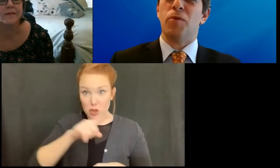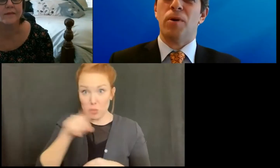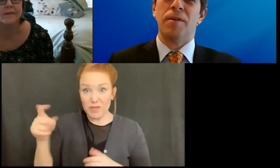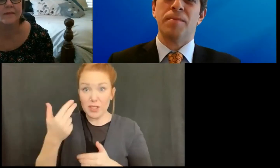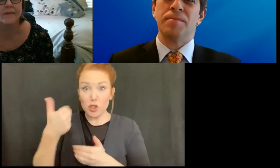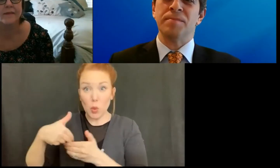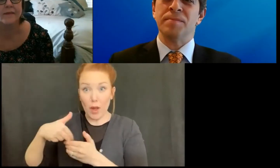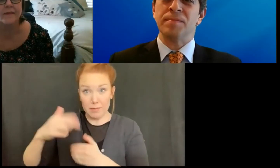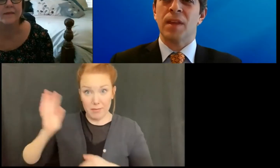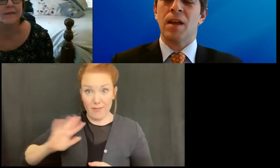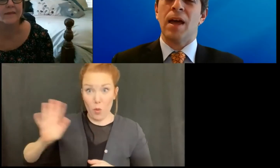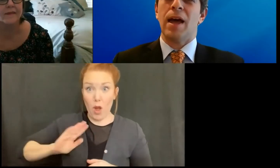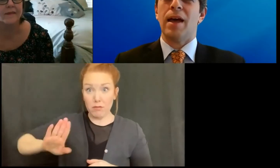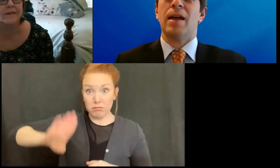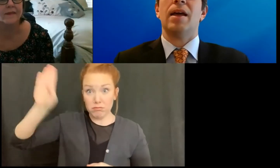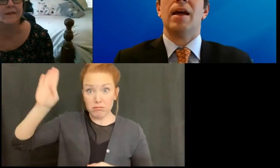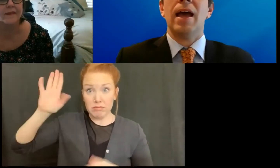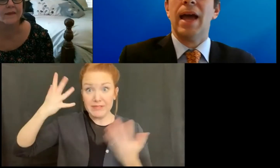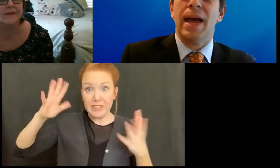been here before.